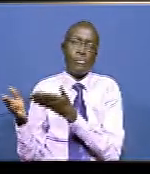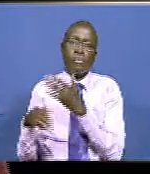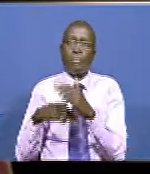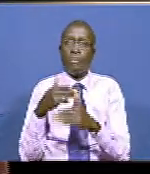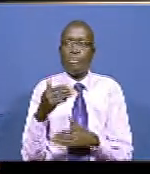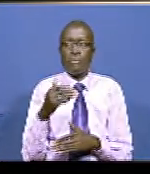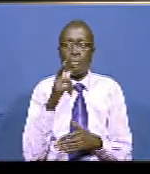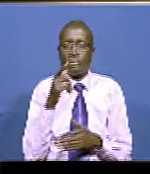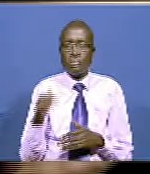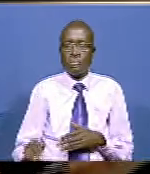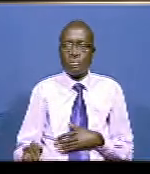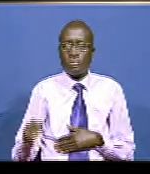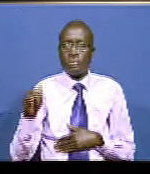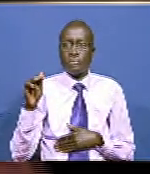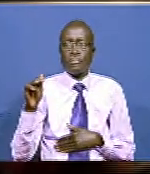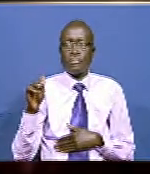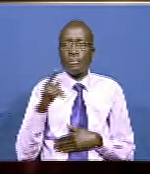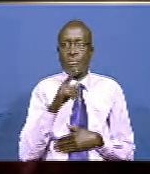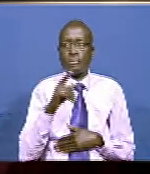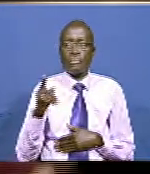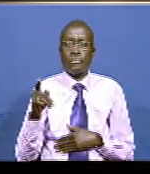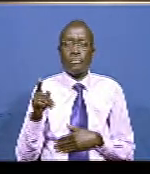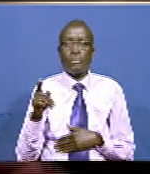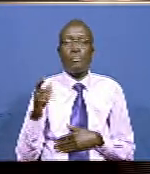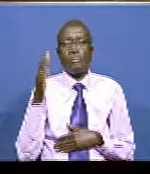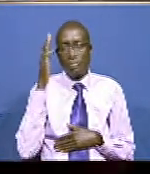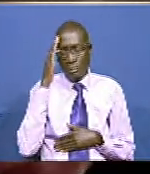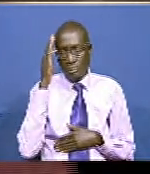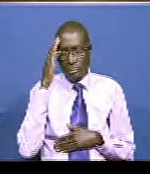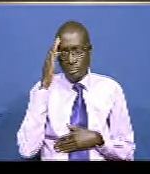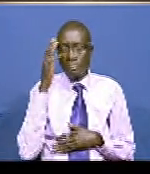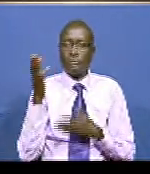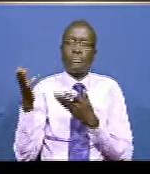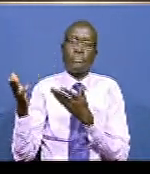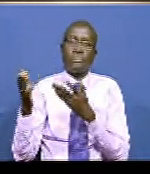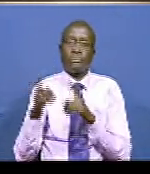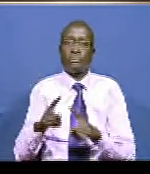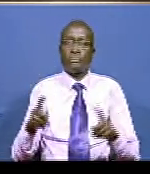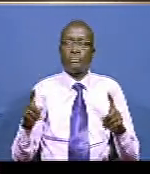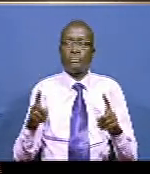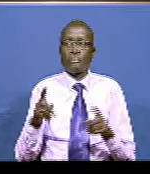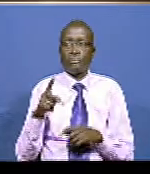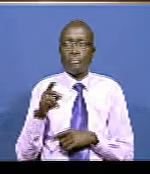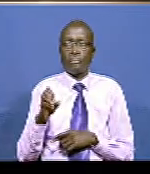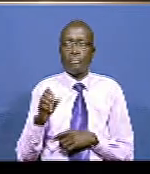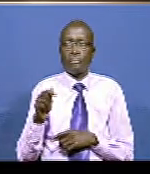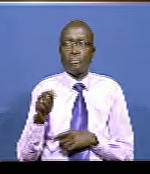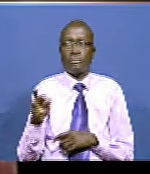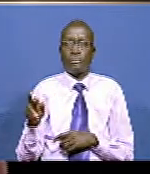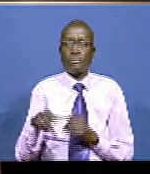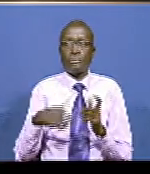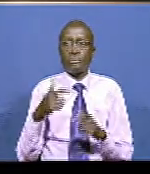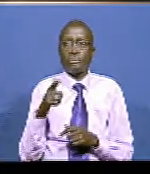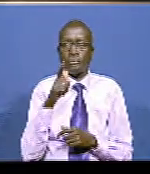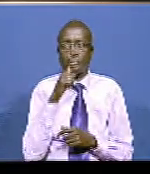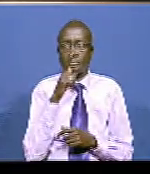brought us up. Even the most iconic poet you've ever known, it's Pearl, Poetry After Lunch, headed by one Kenneth B. Okay.